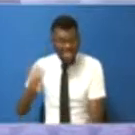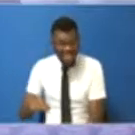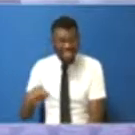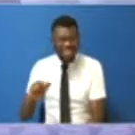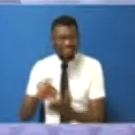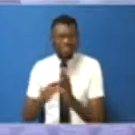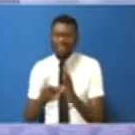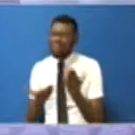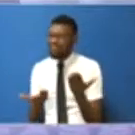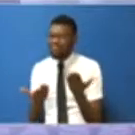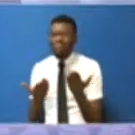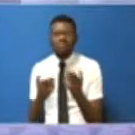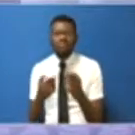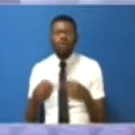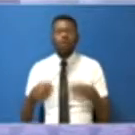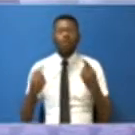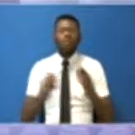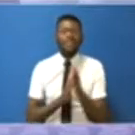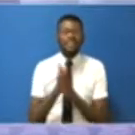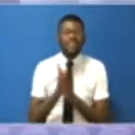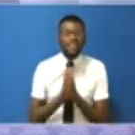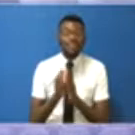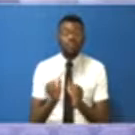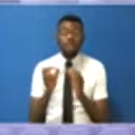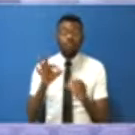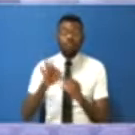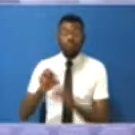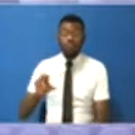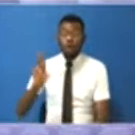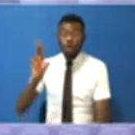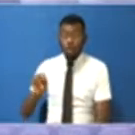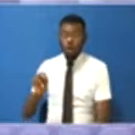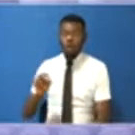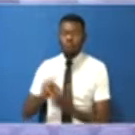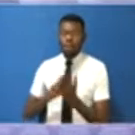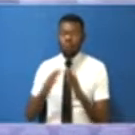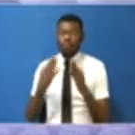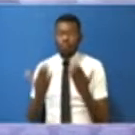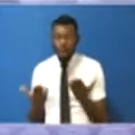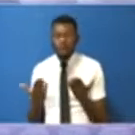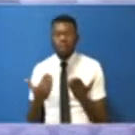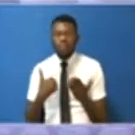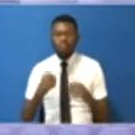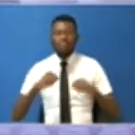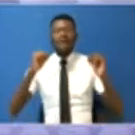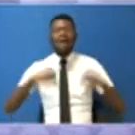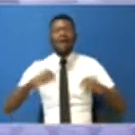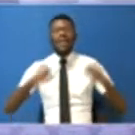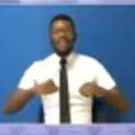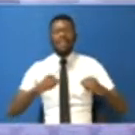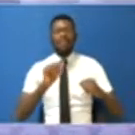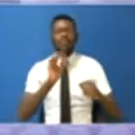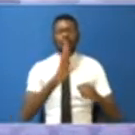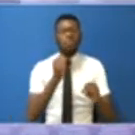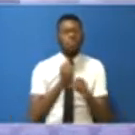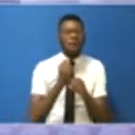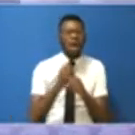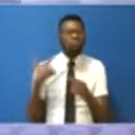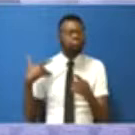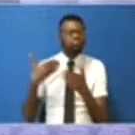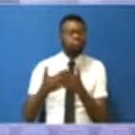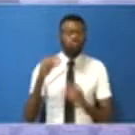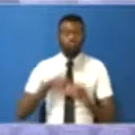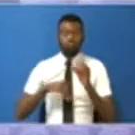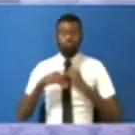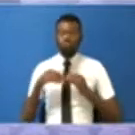press no it means that you actually are betting and agreeing with what has done and so the tradition from 2013 when an